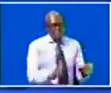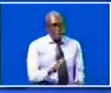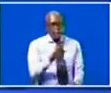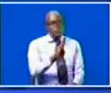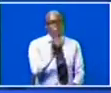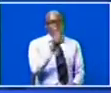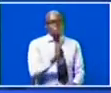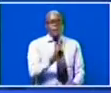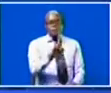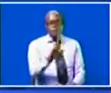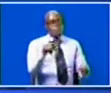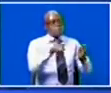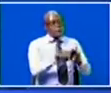Owino,